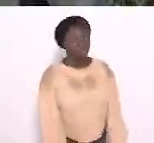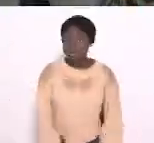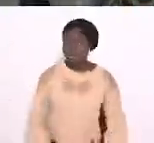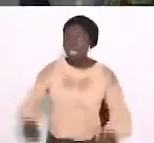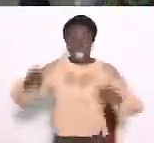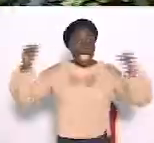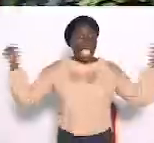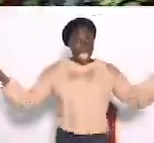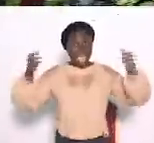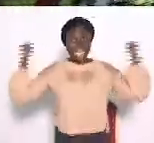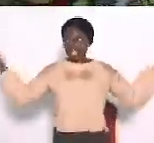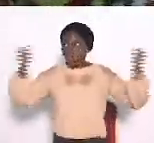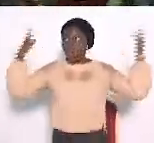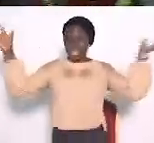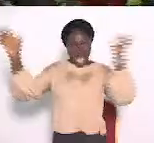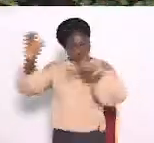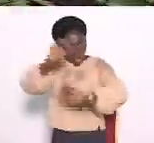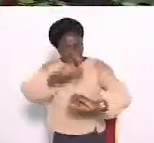alleluah